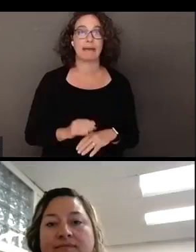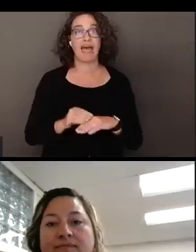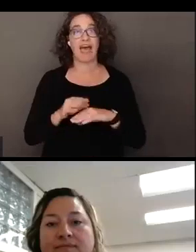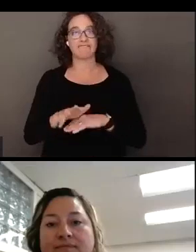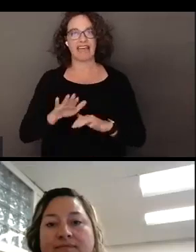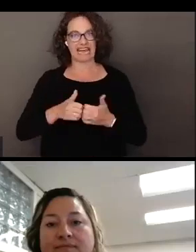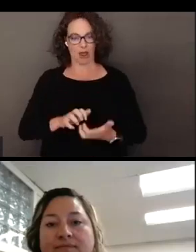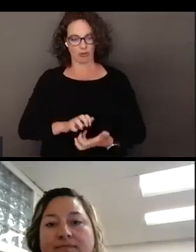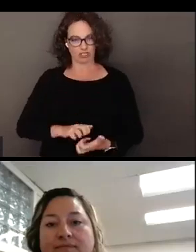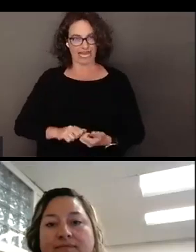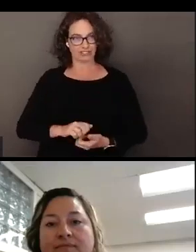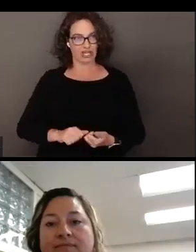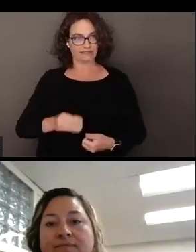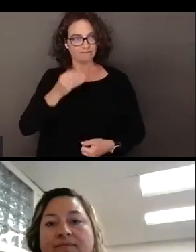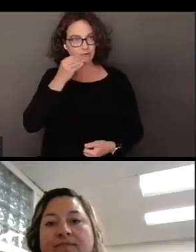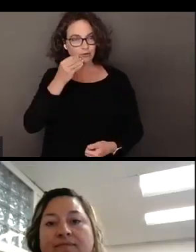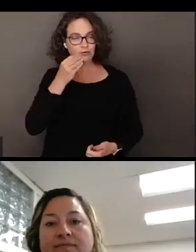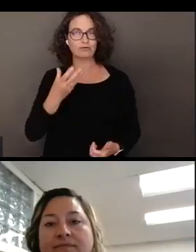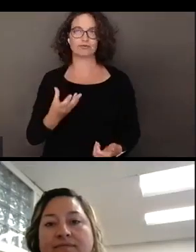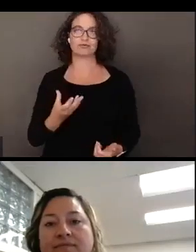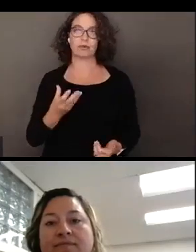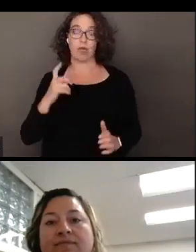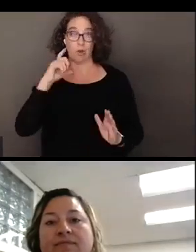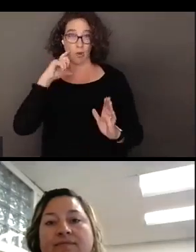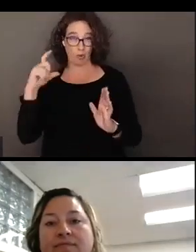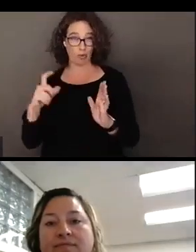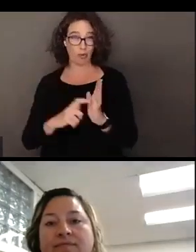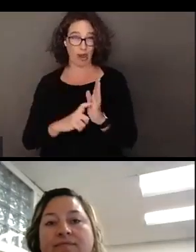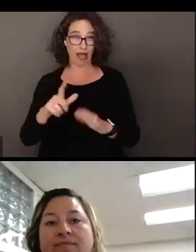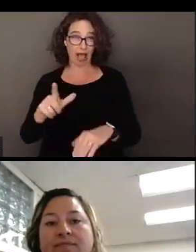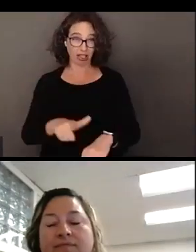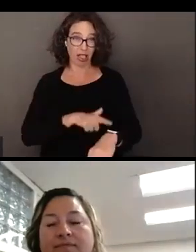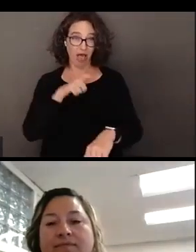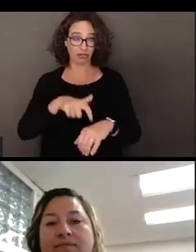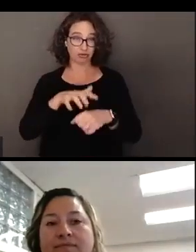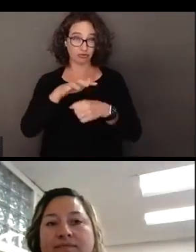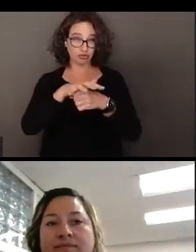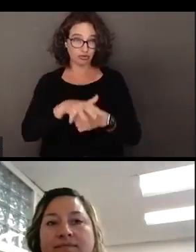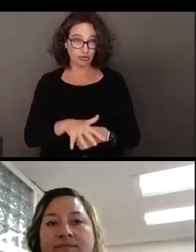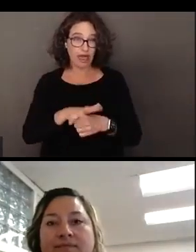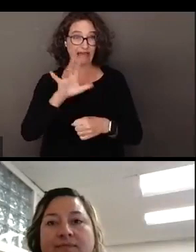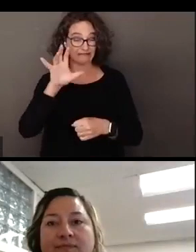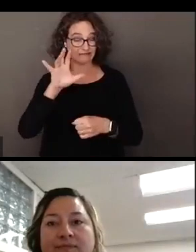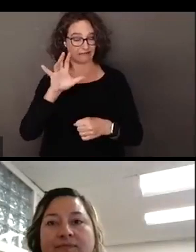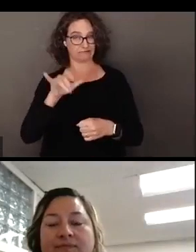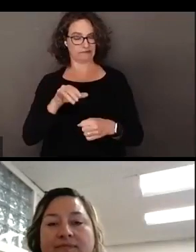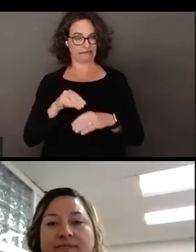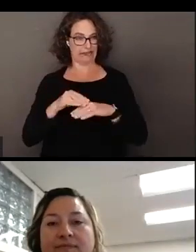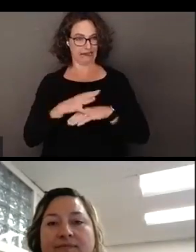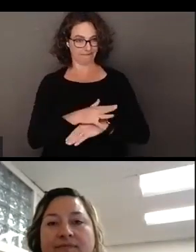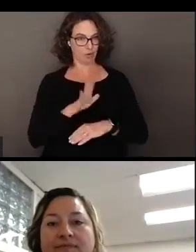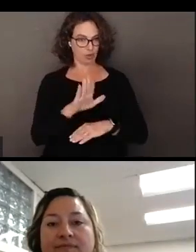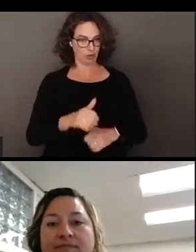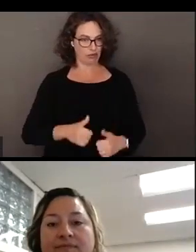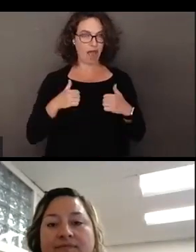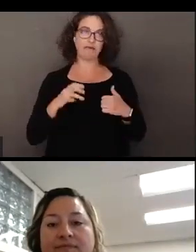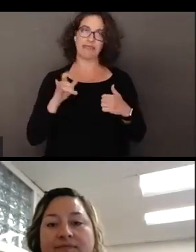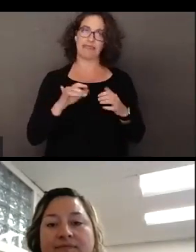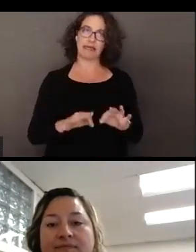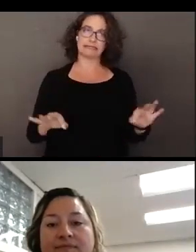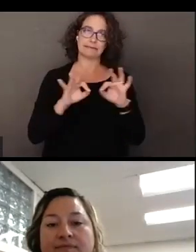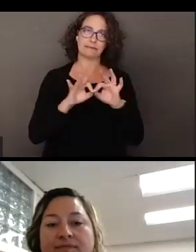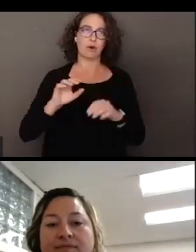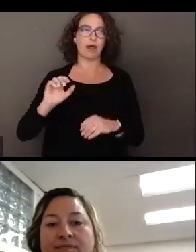so recognizing that long-term stress is something that's impacting you is important. AgWell does a number